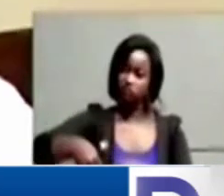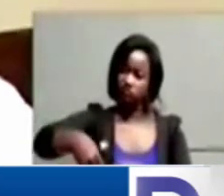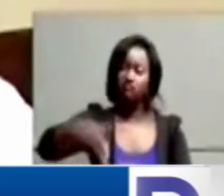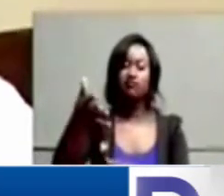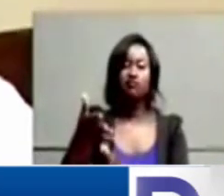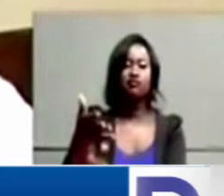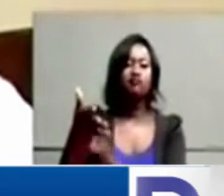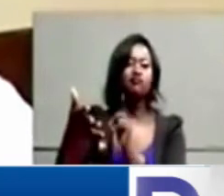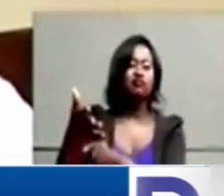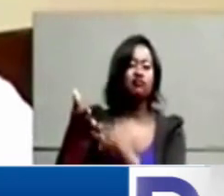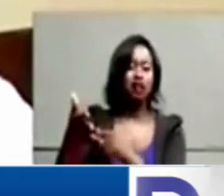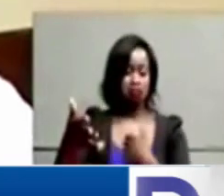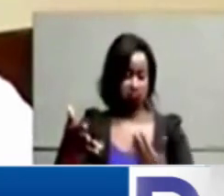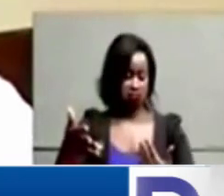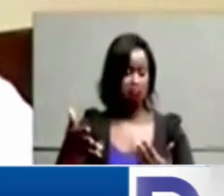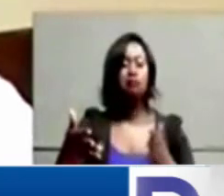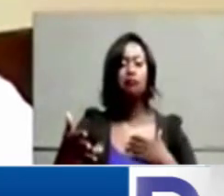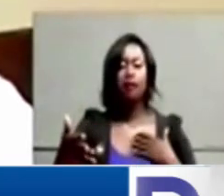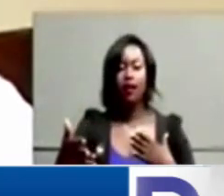to the public,